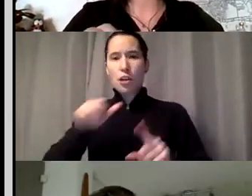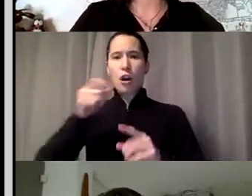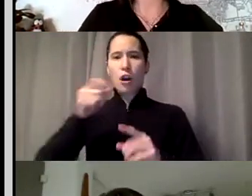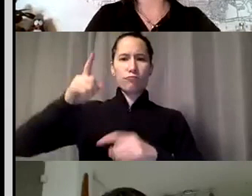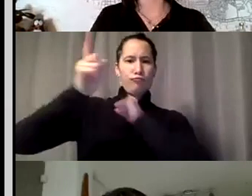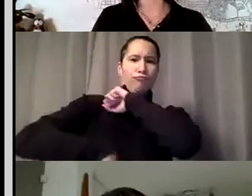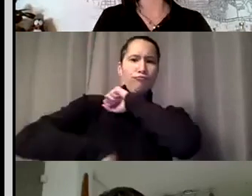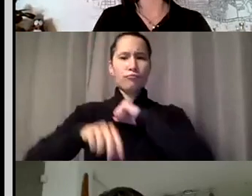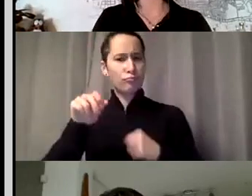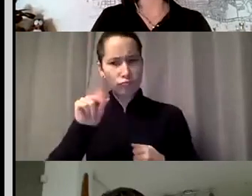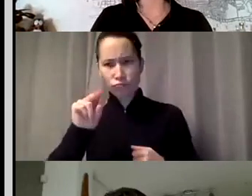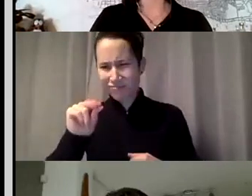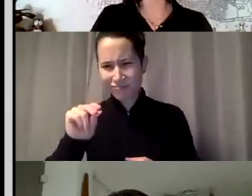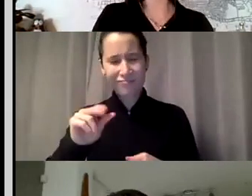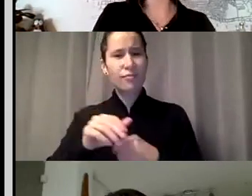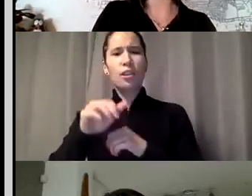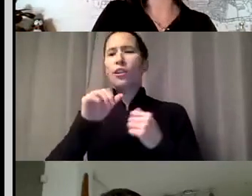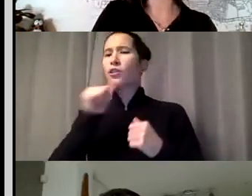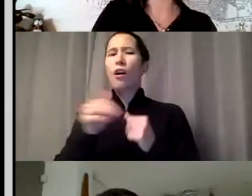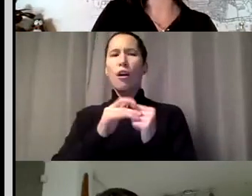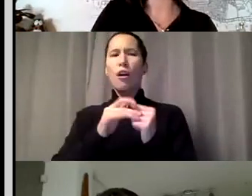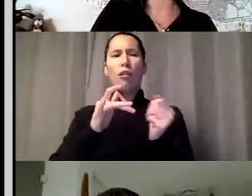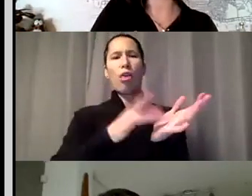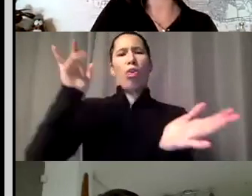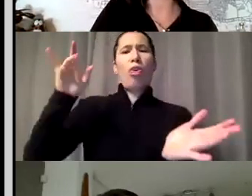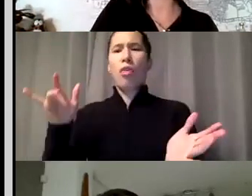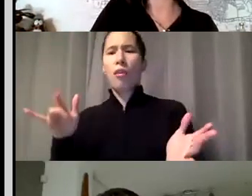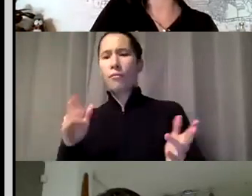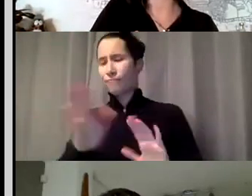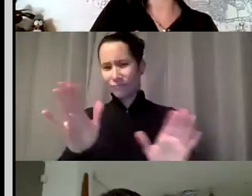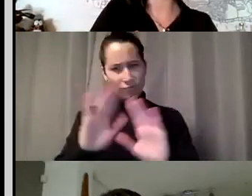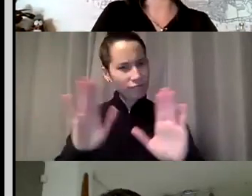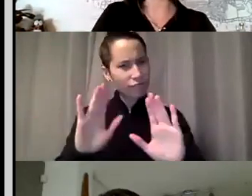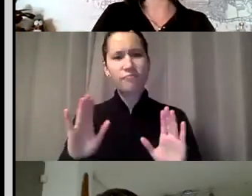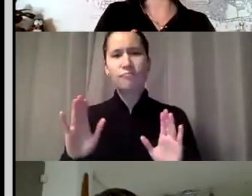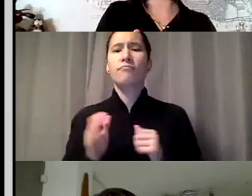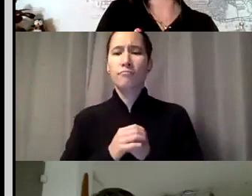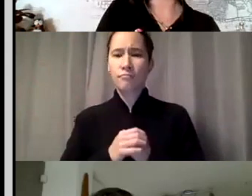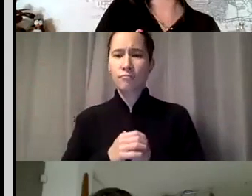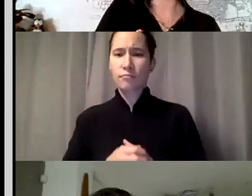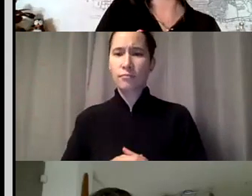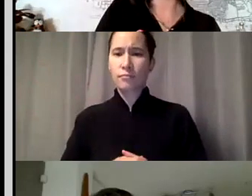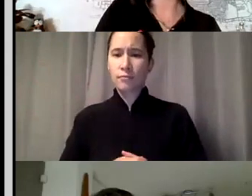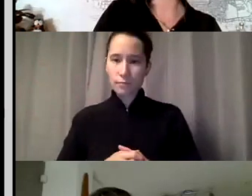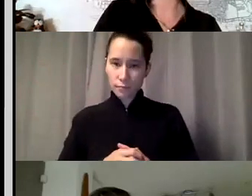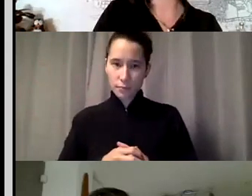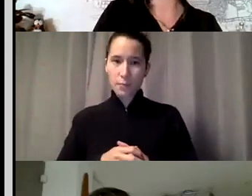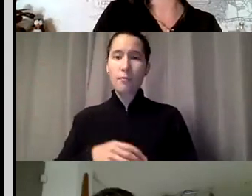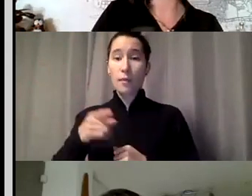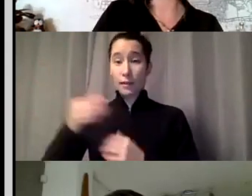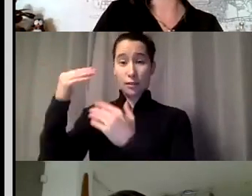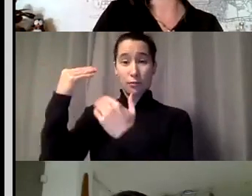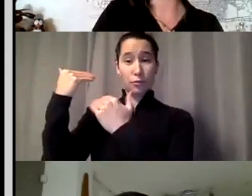some groups over others. But when it is something this broad, those types of consequences are